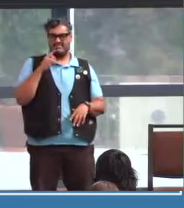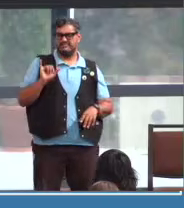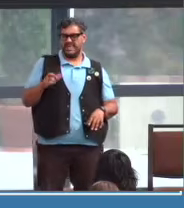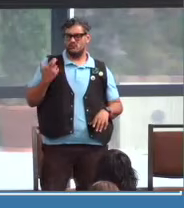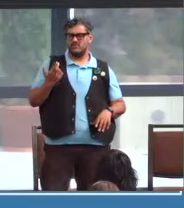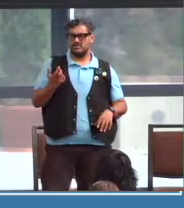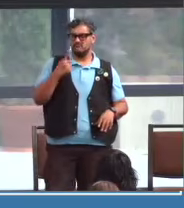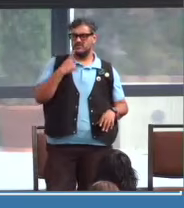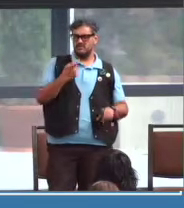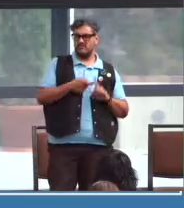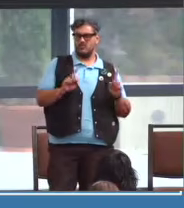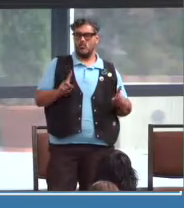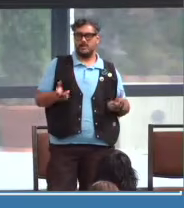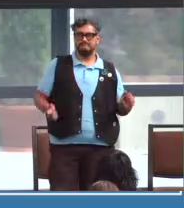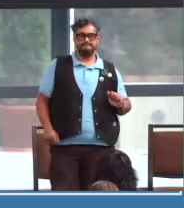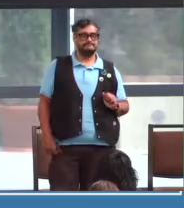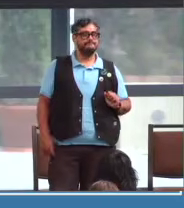because of where the inflammation lives.